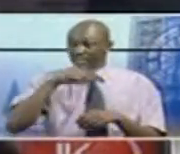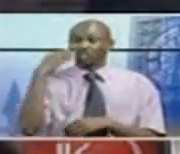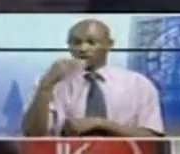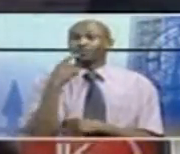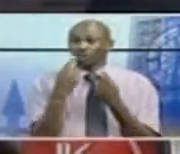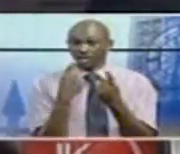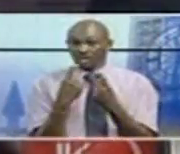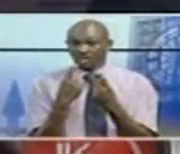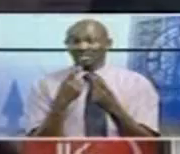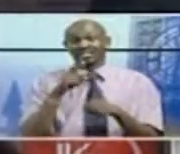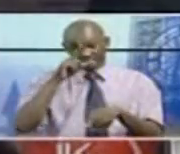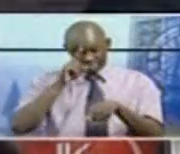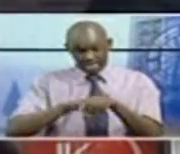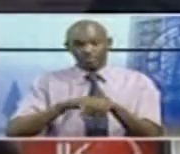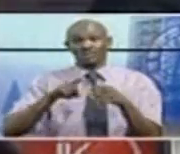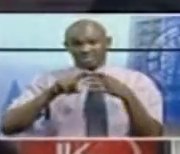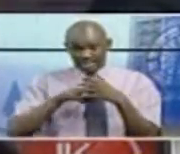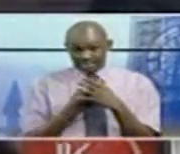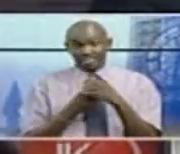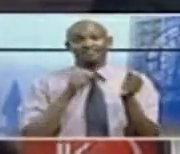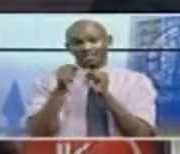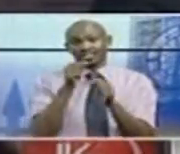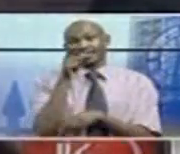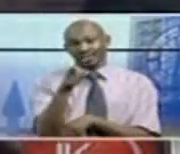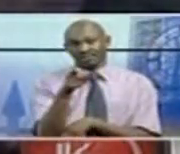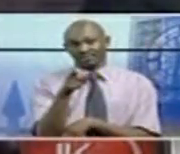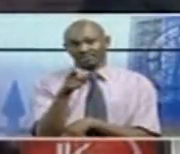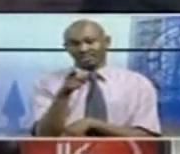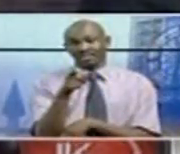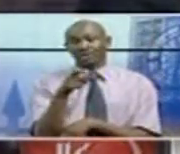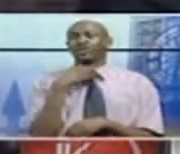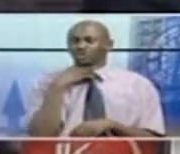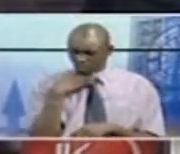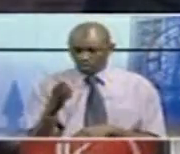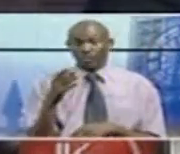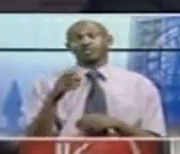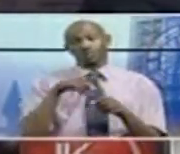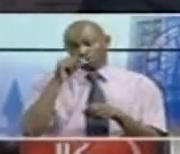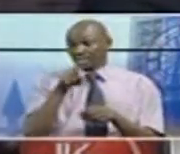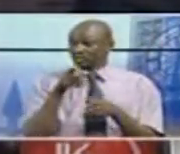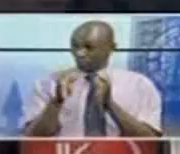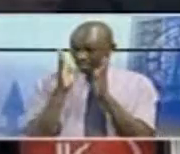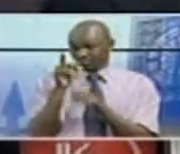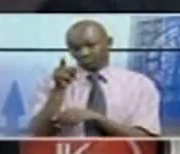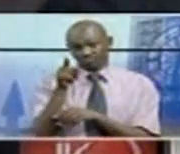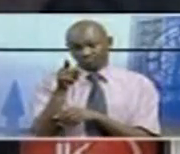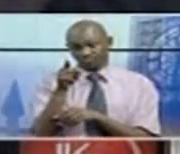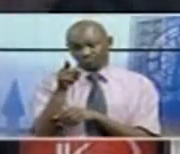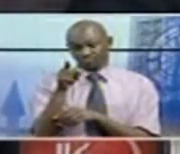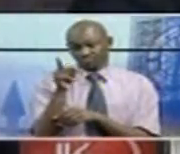talking is the minute that we start fighting. And we do not want to go down that slippery